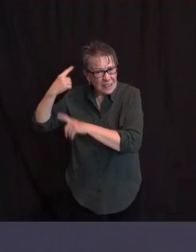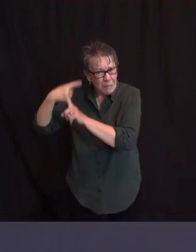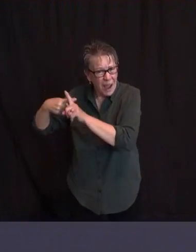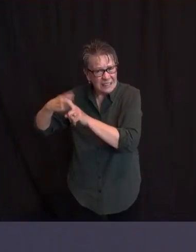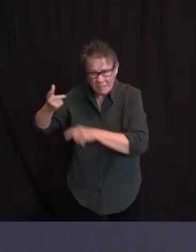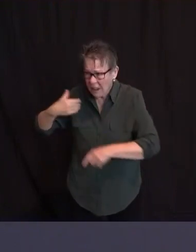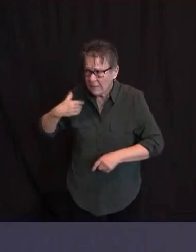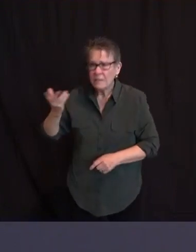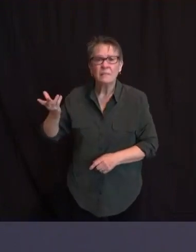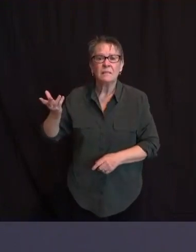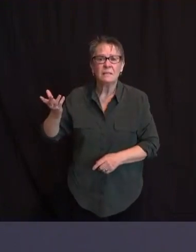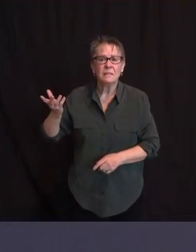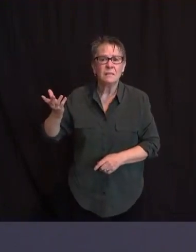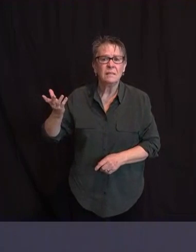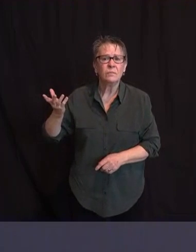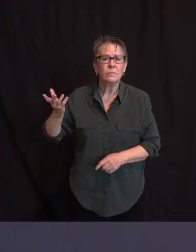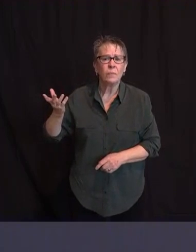care, and